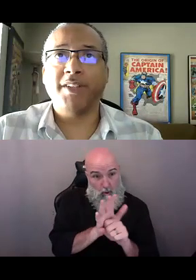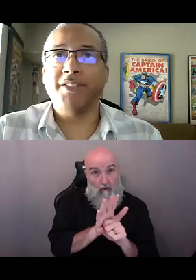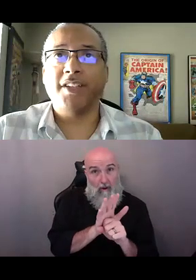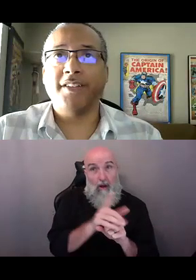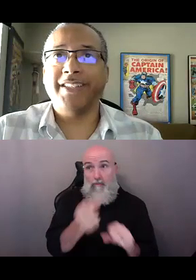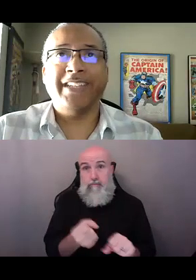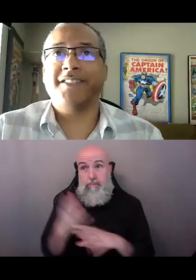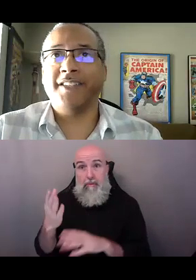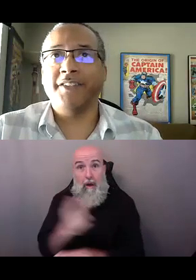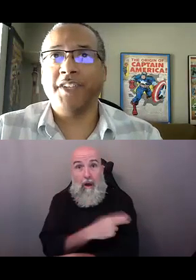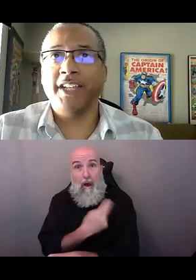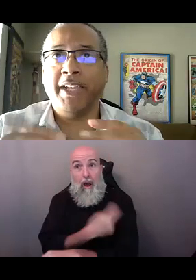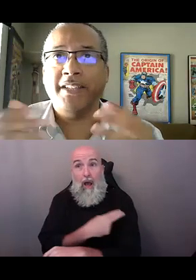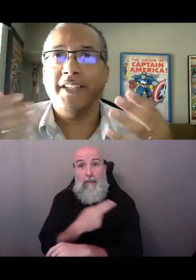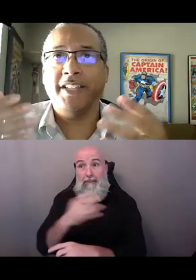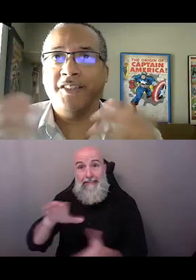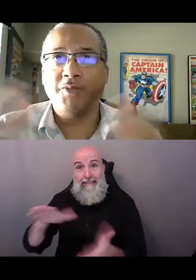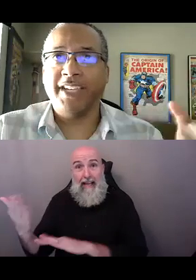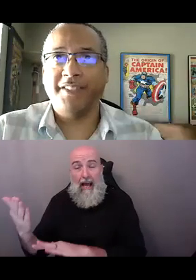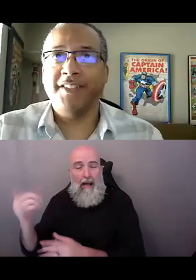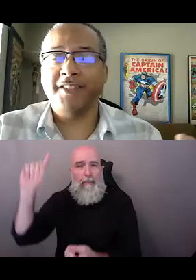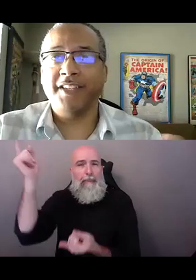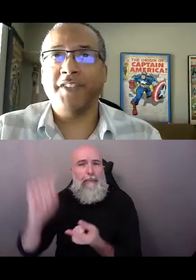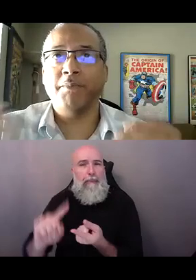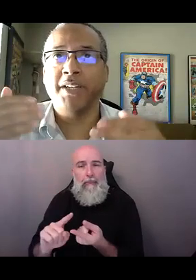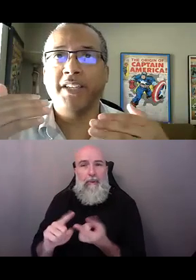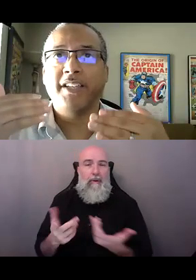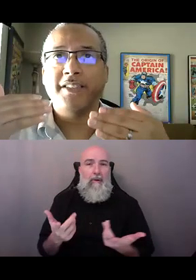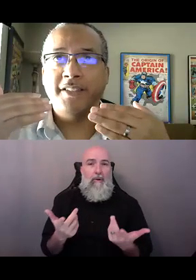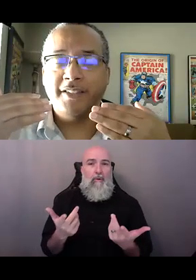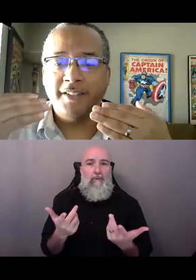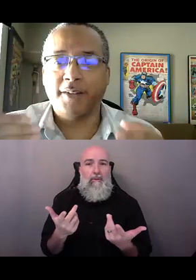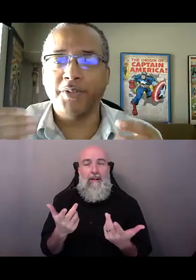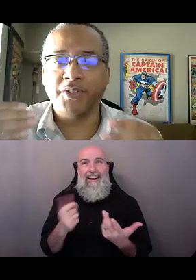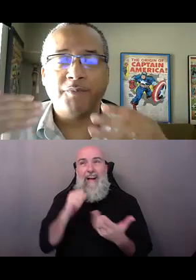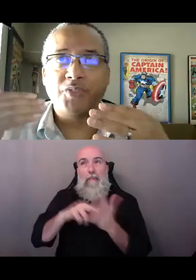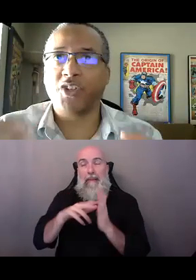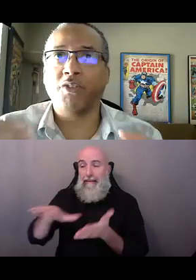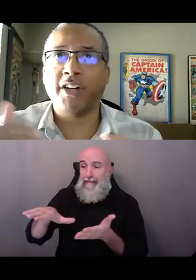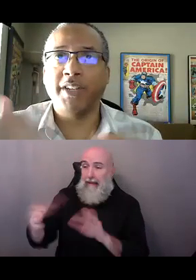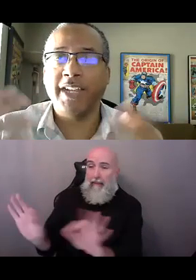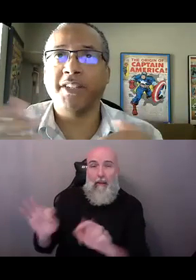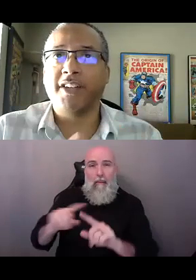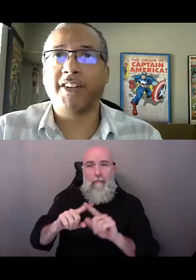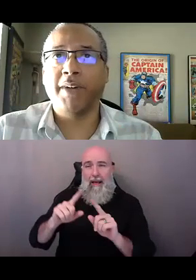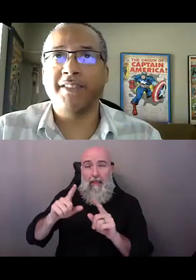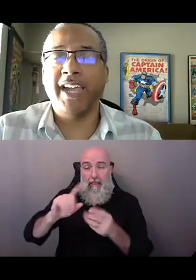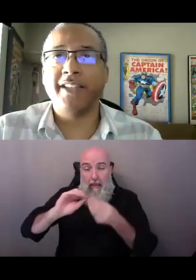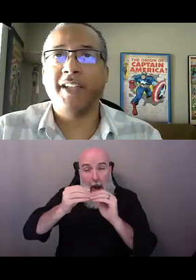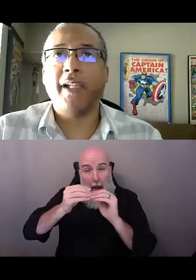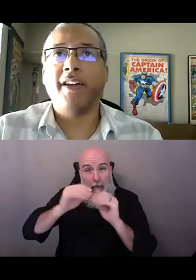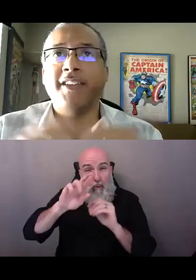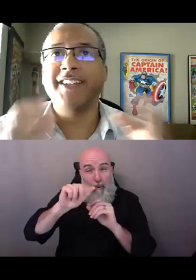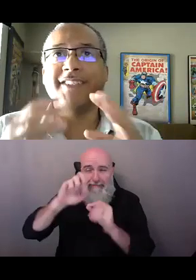are insignificant. I mean, no death is insignificant, but the numbers are so low, and I'm going to talk about